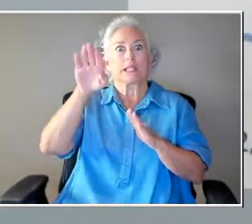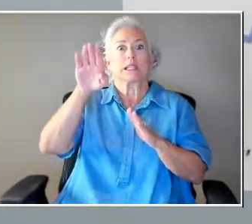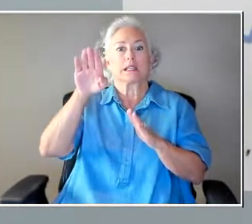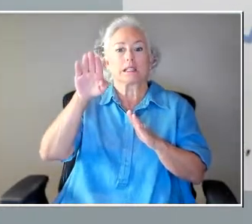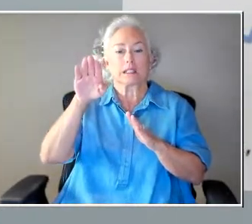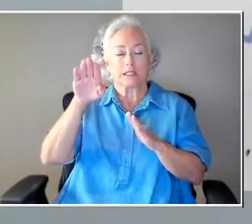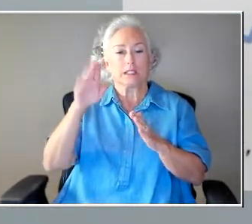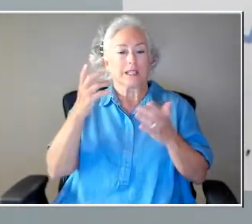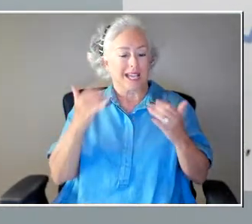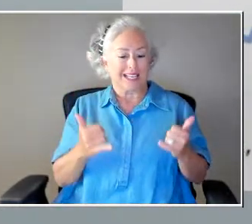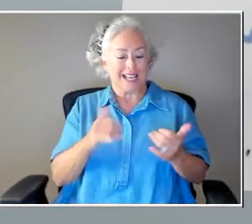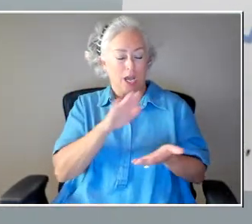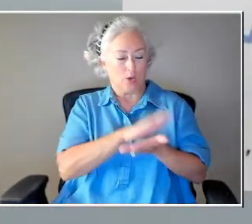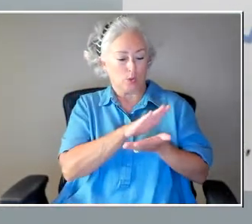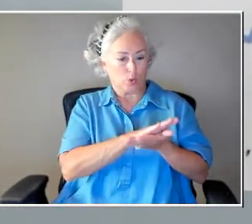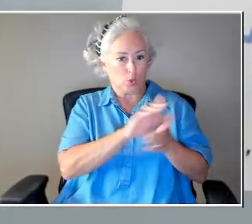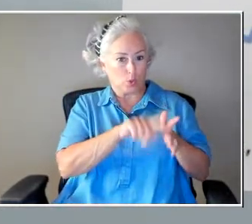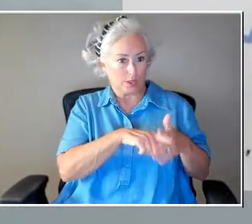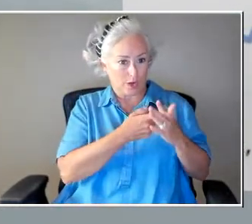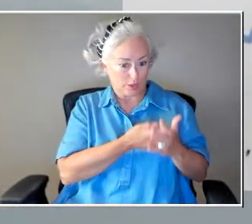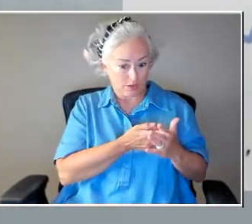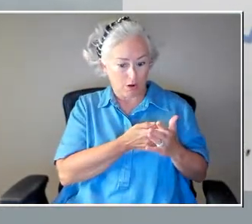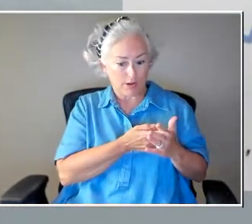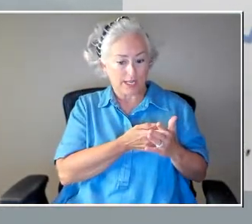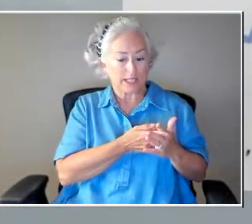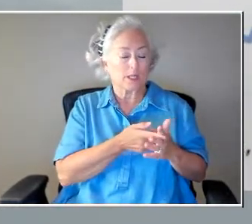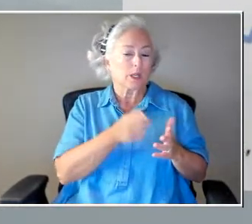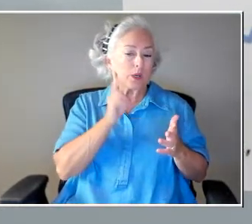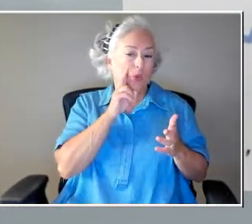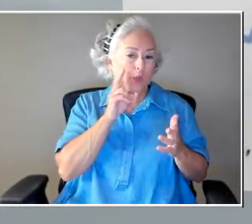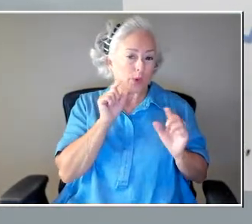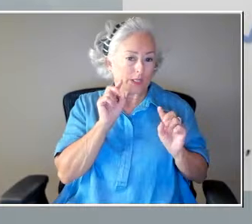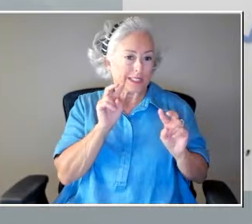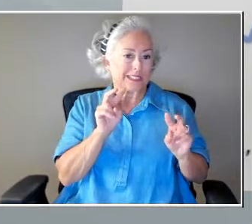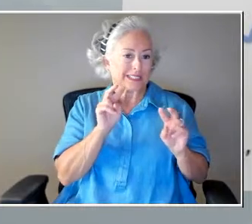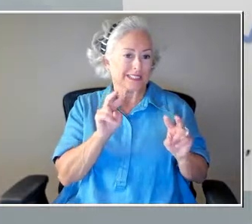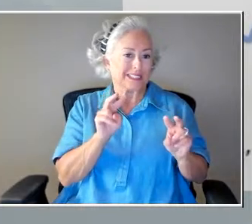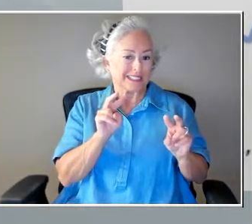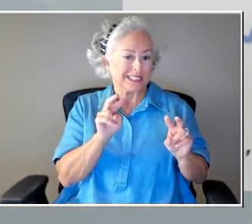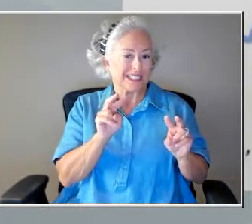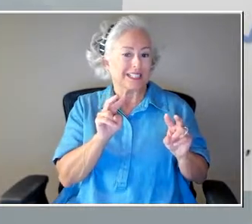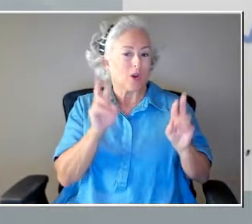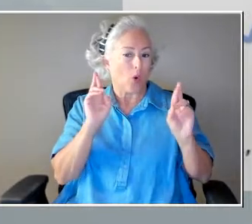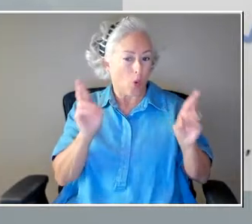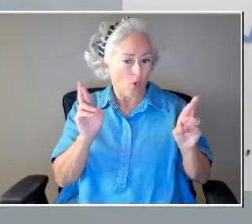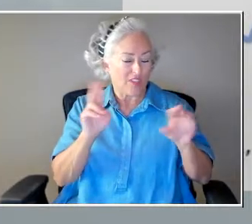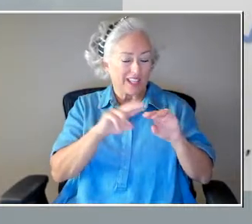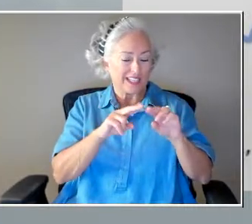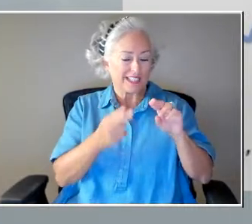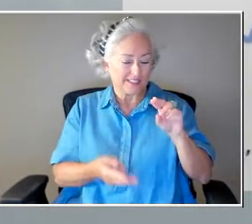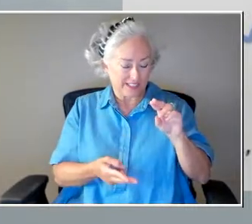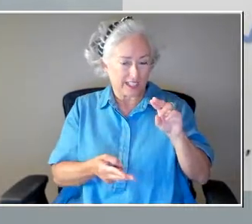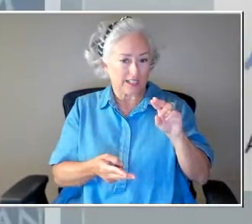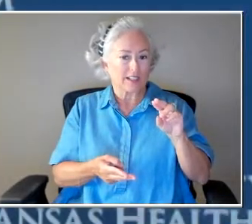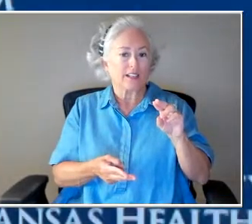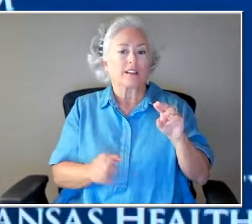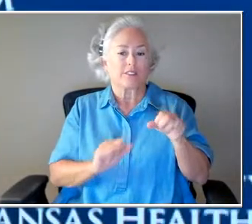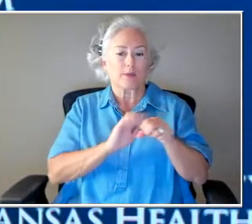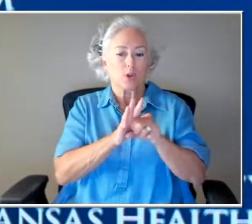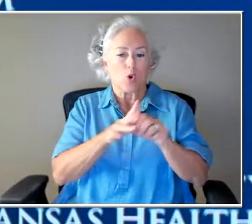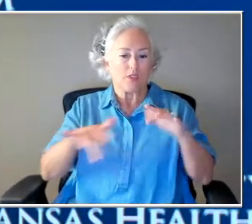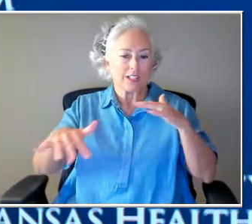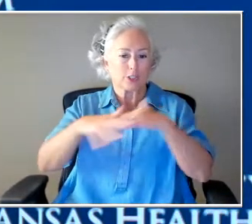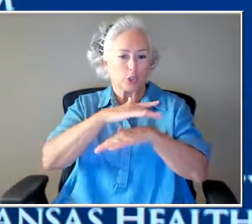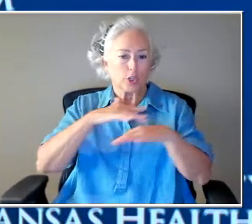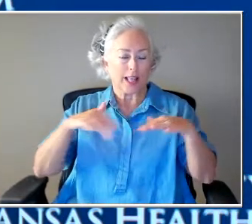to get back into session, we will continue to see a decrease in the overall SARS-CoV-2 circulation or COVID-19